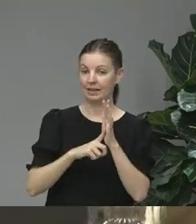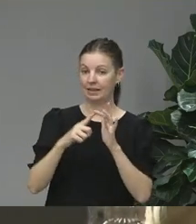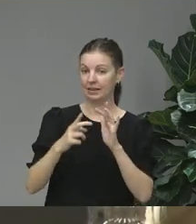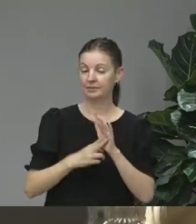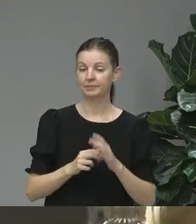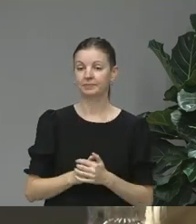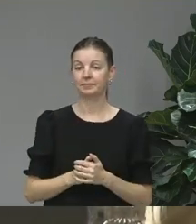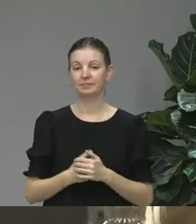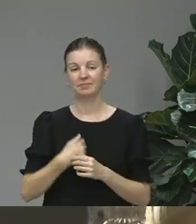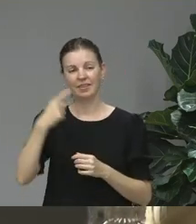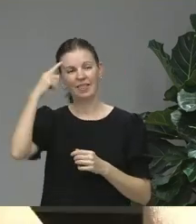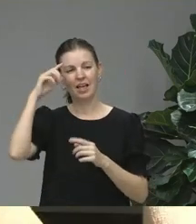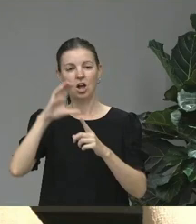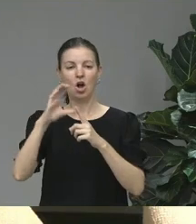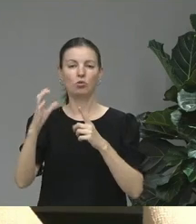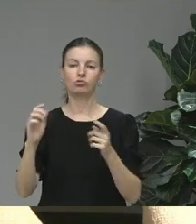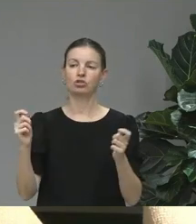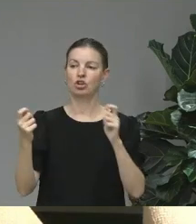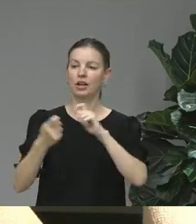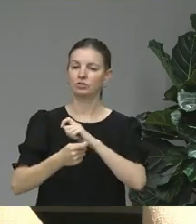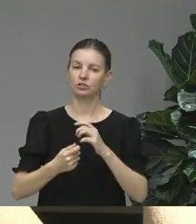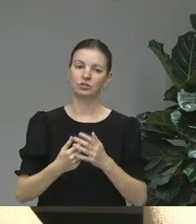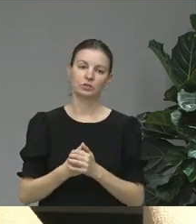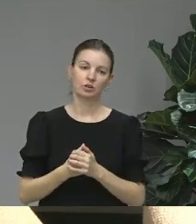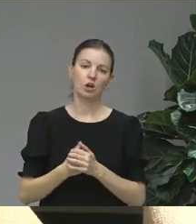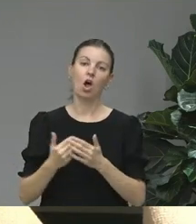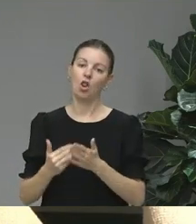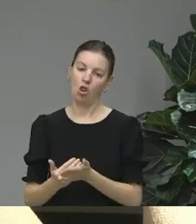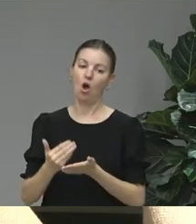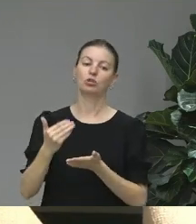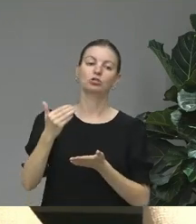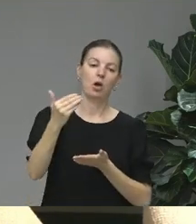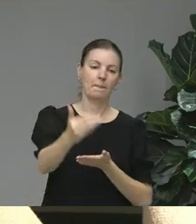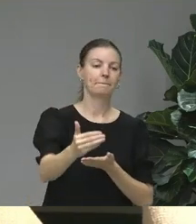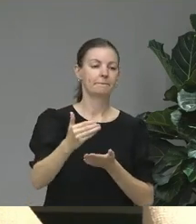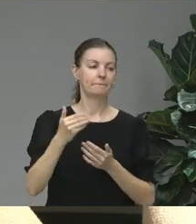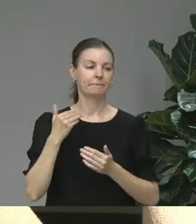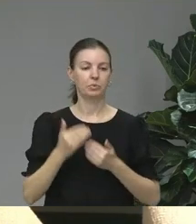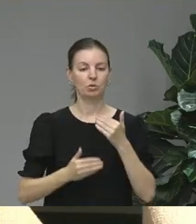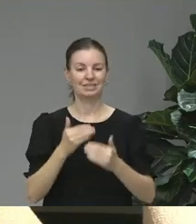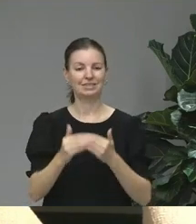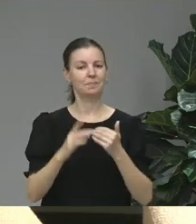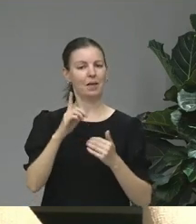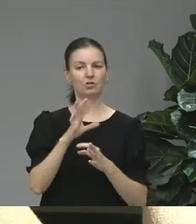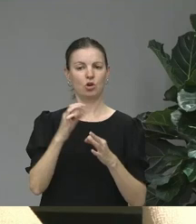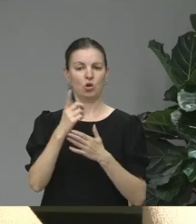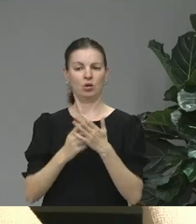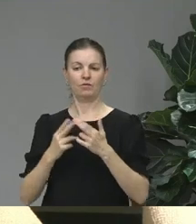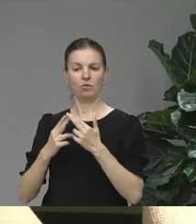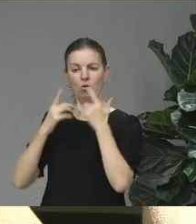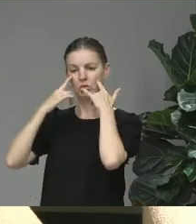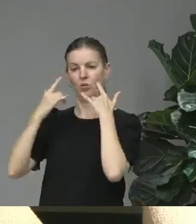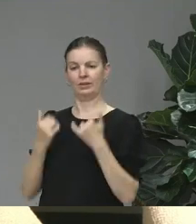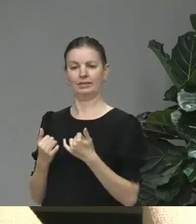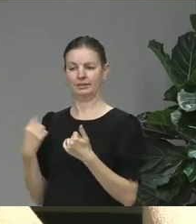culture change really, you know, is obviously a long-term process, but it's also not the domain of lawyers. We might like to think